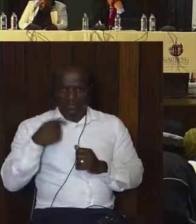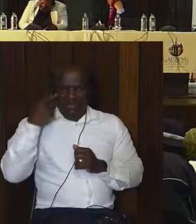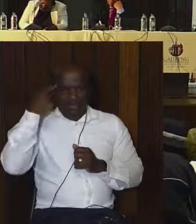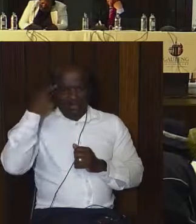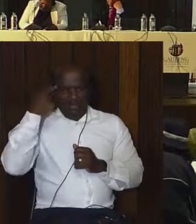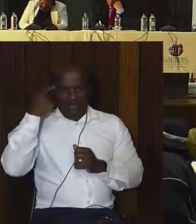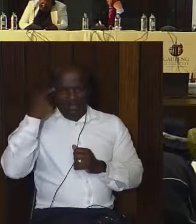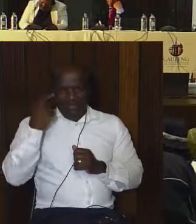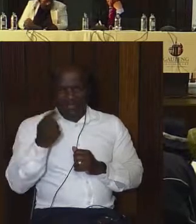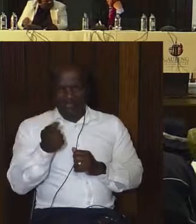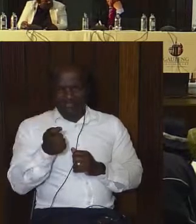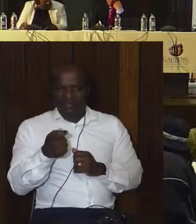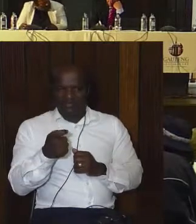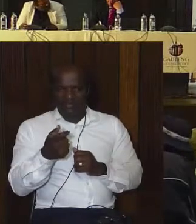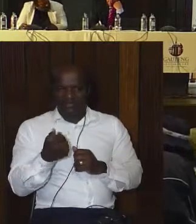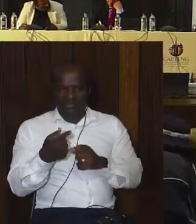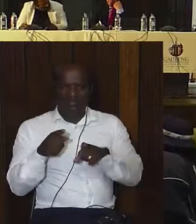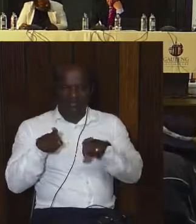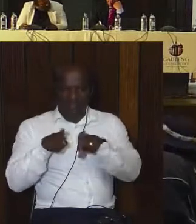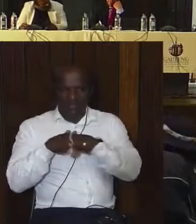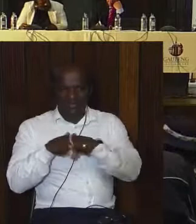I had a similar